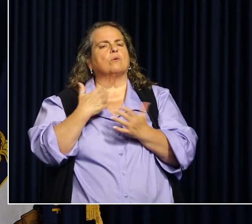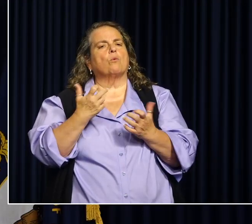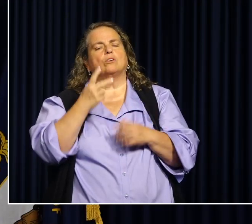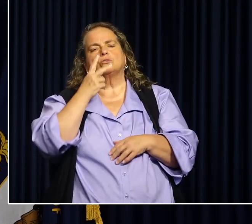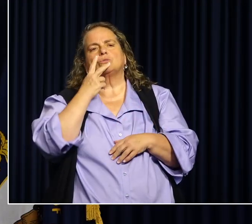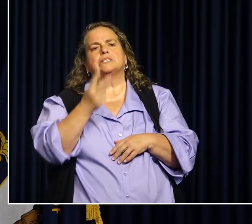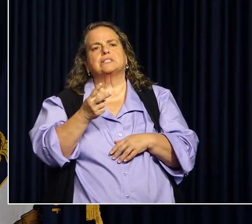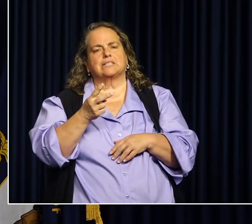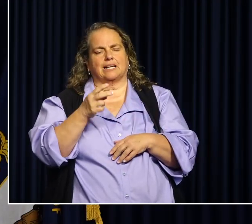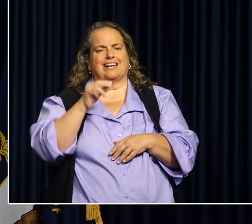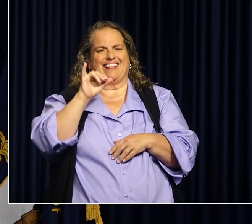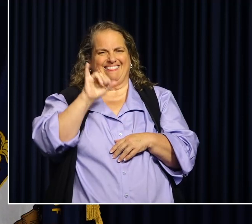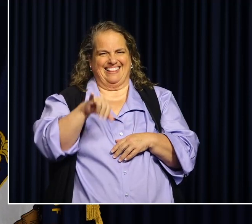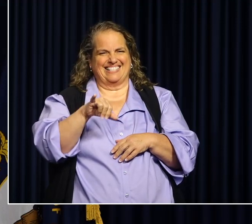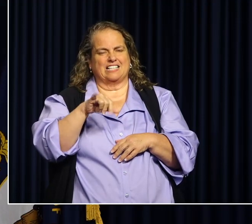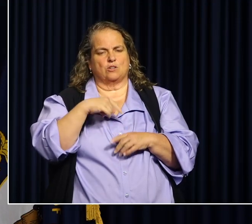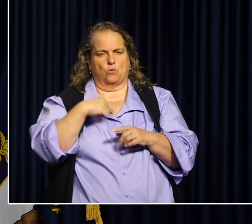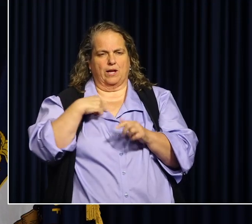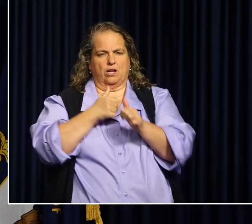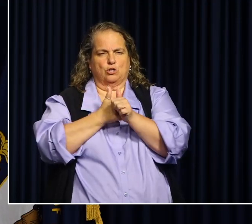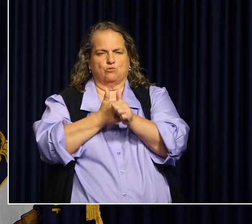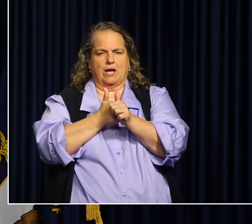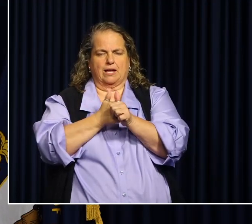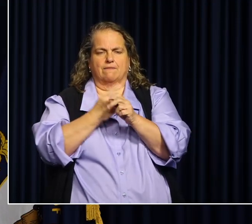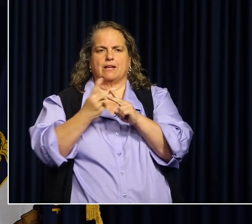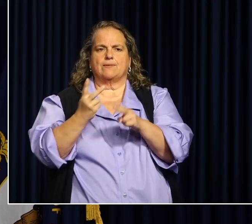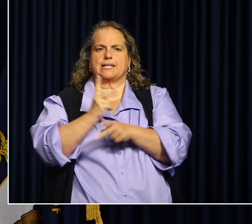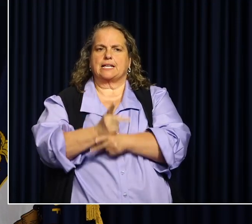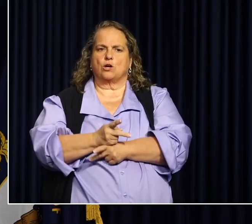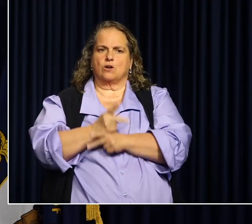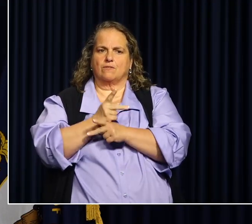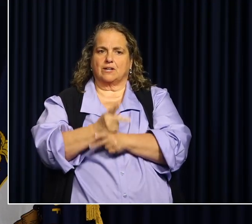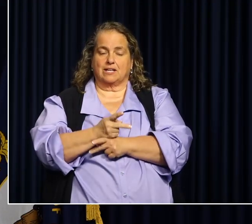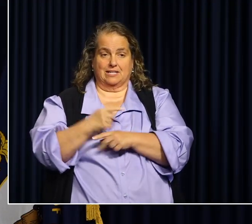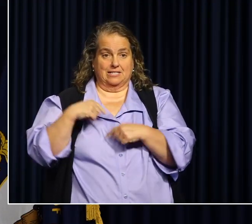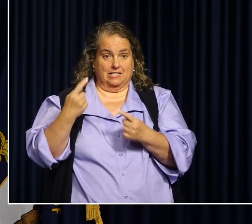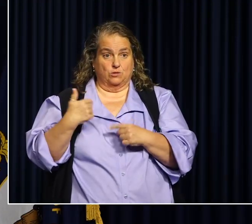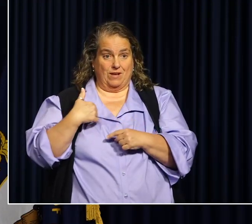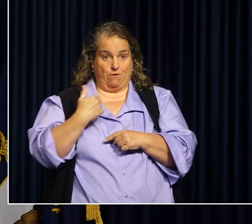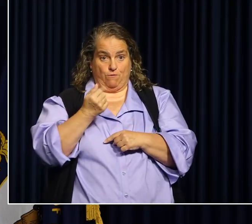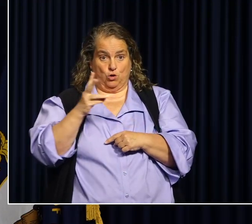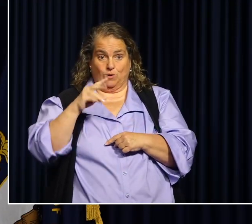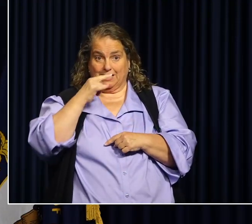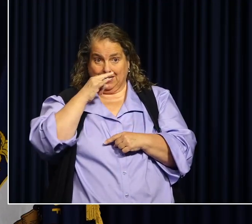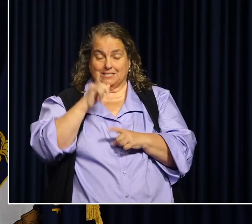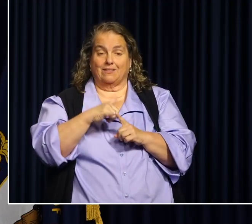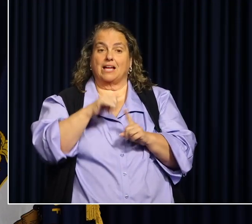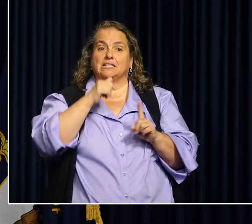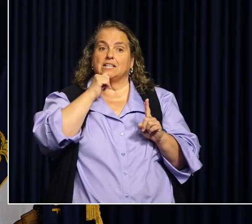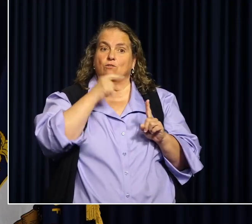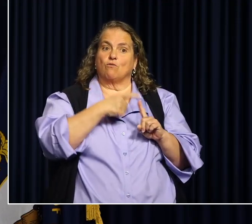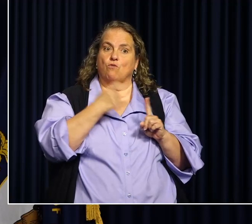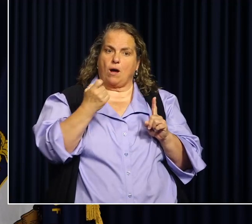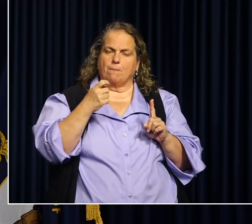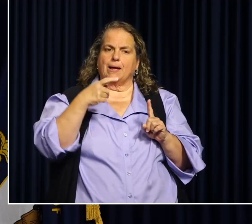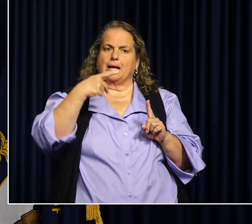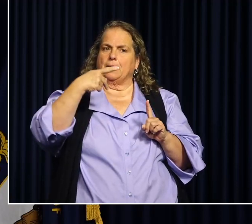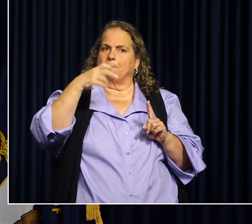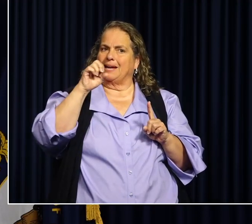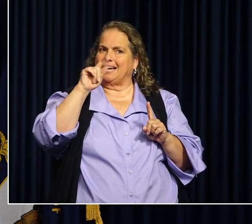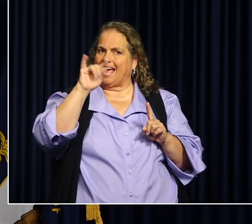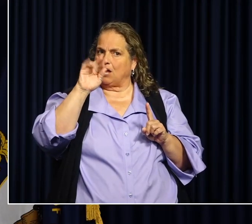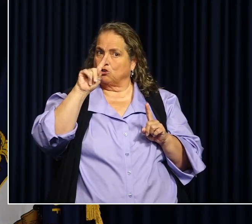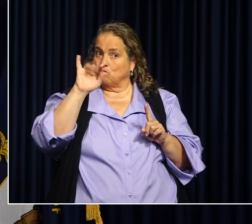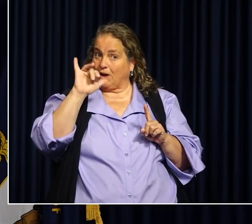see. This is one that we're tracking really carefully, especially since we have a couple of kids that suffered from pediatric